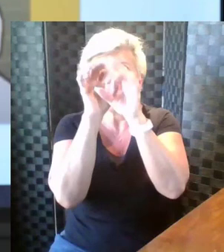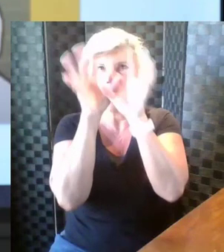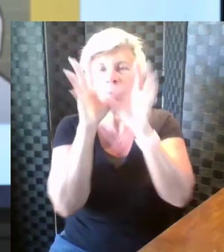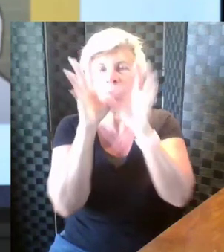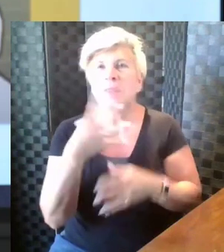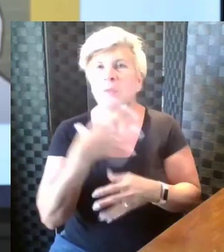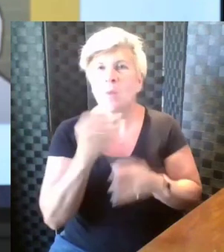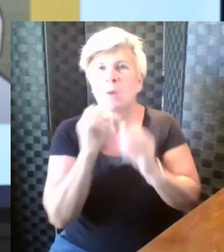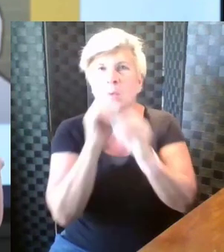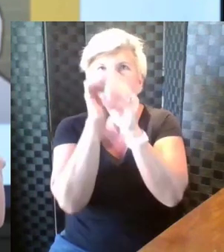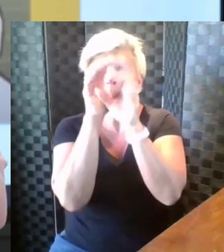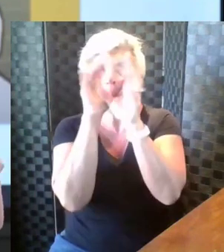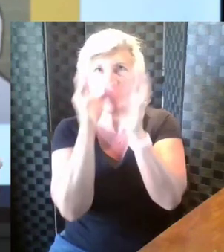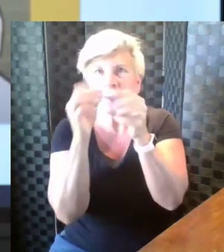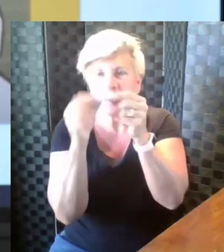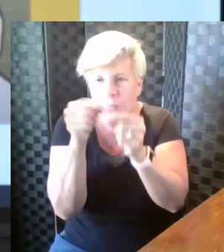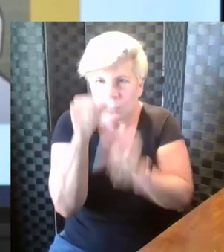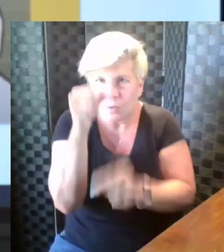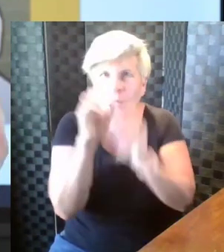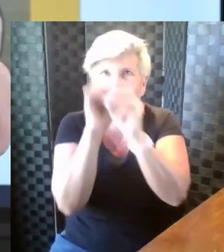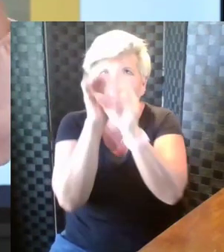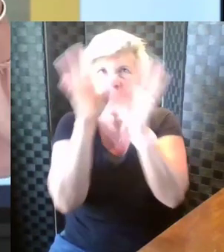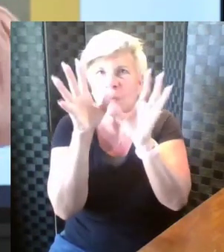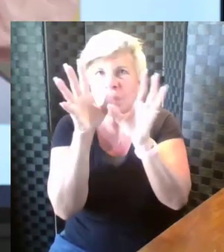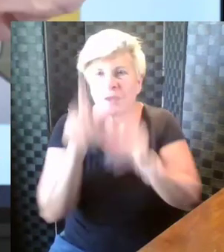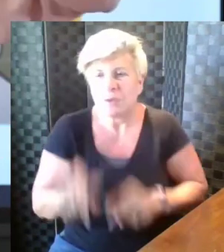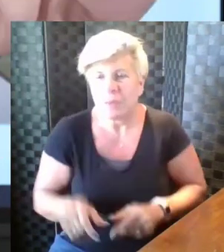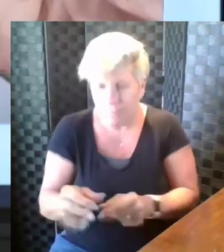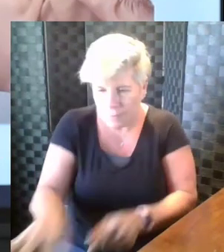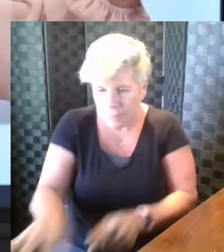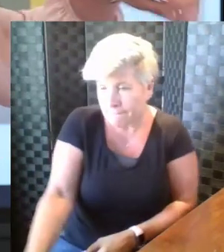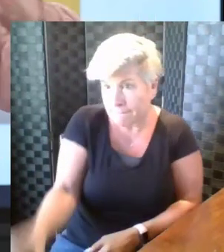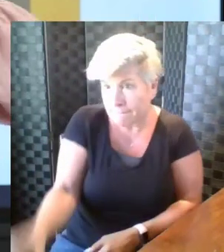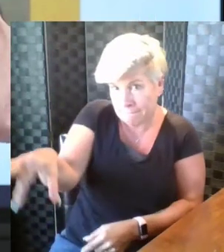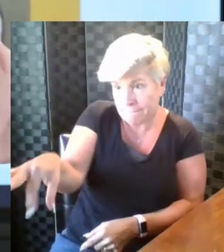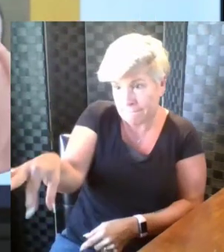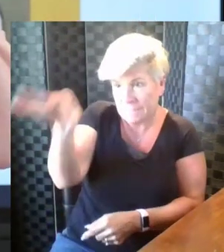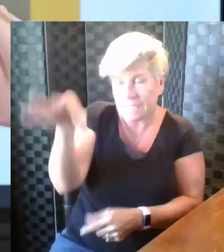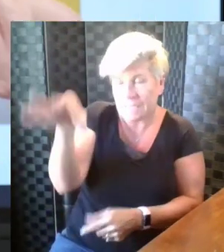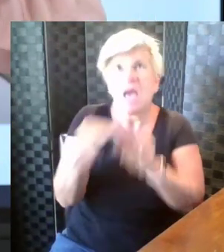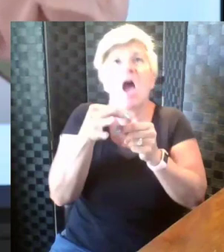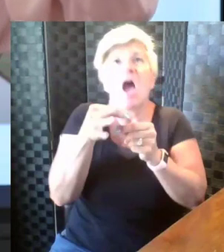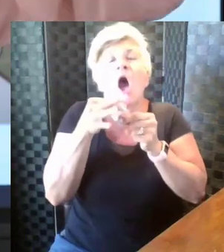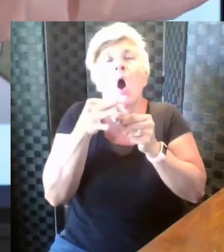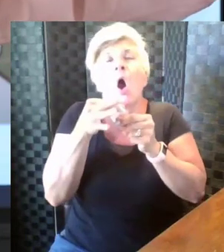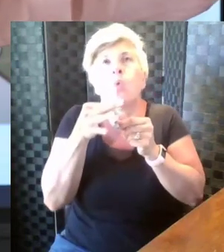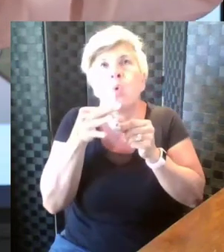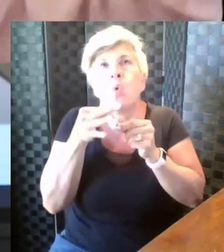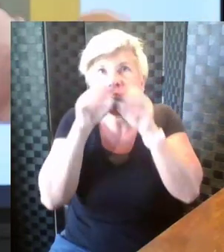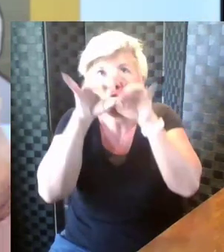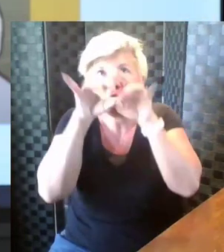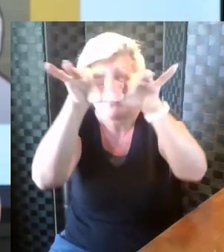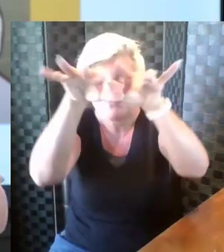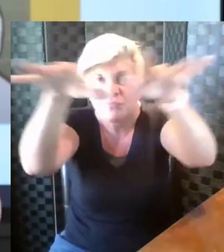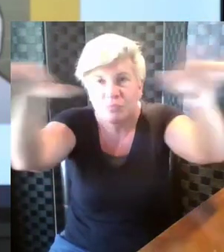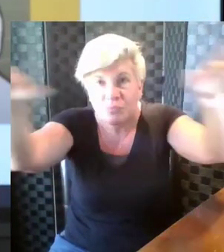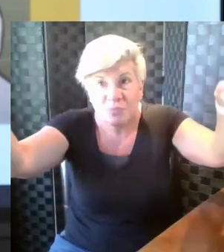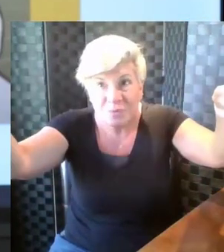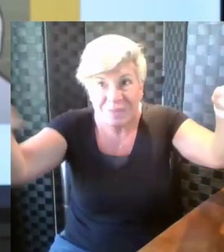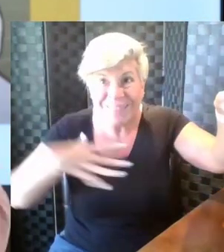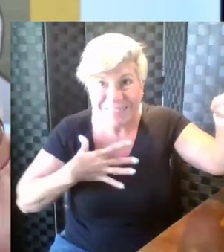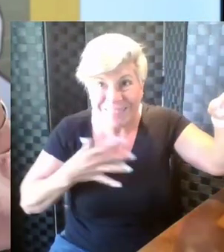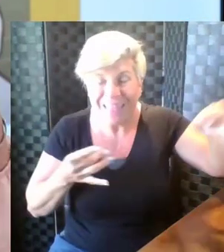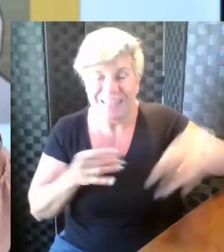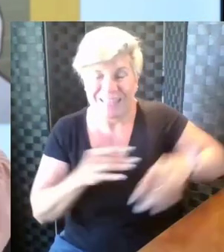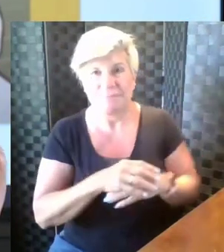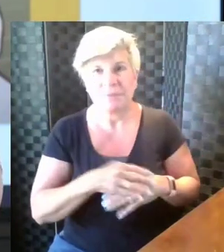lot of you probably like to do what my kids like to do, which is pick up the puff and run around and watch the seeds scatter, or blow the puff and see them scatter. So we're going